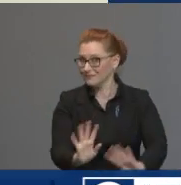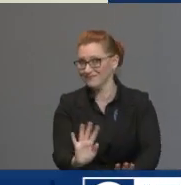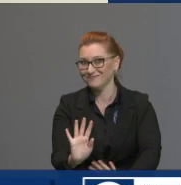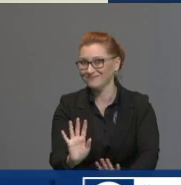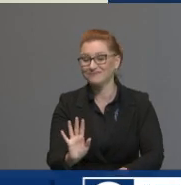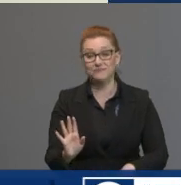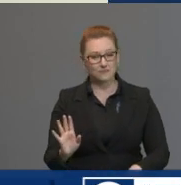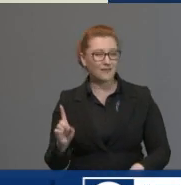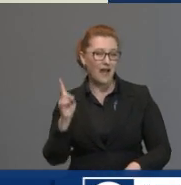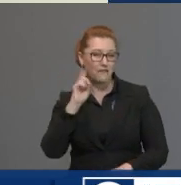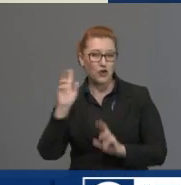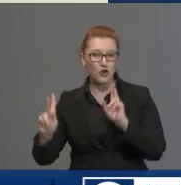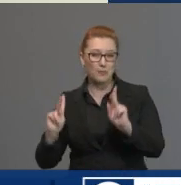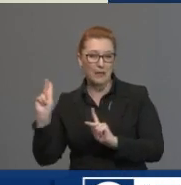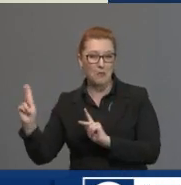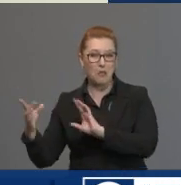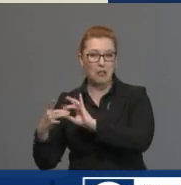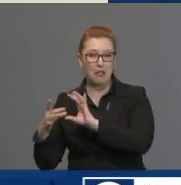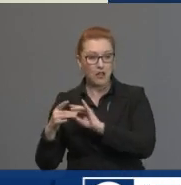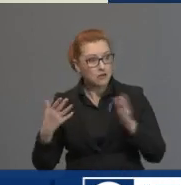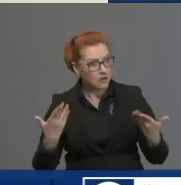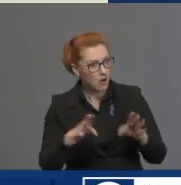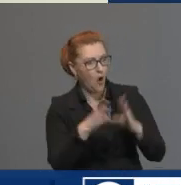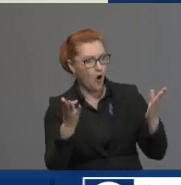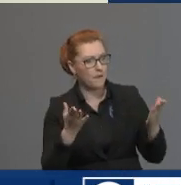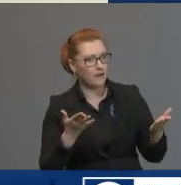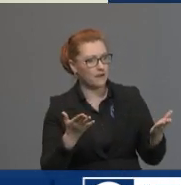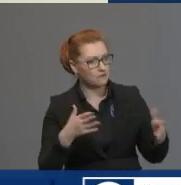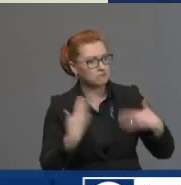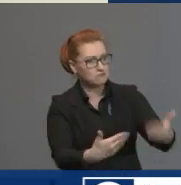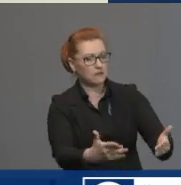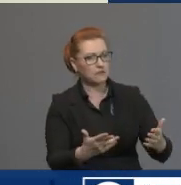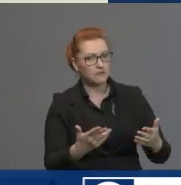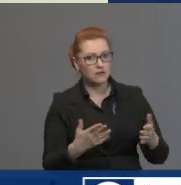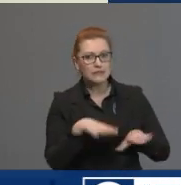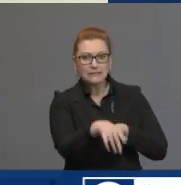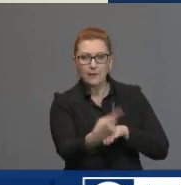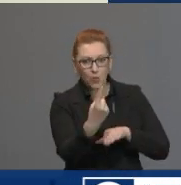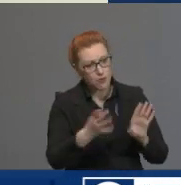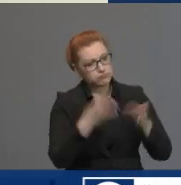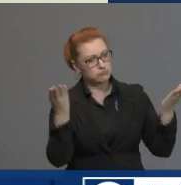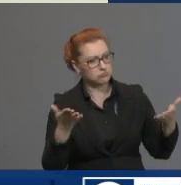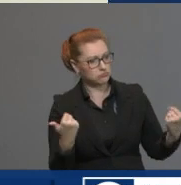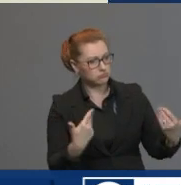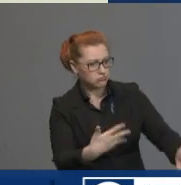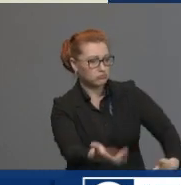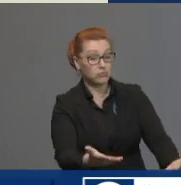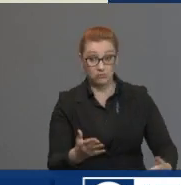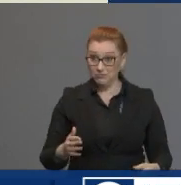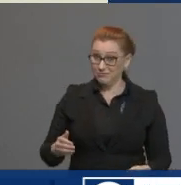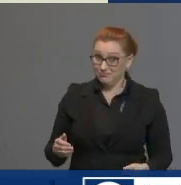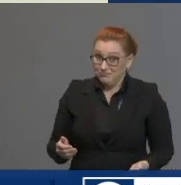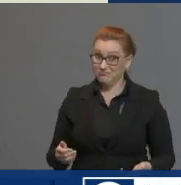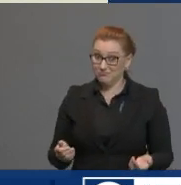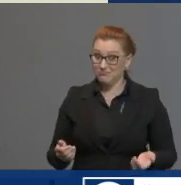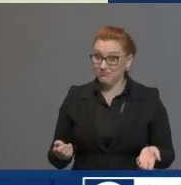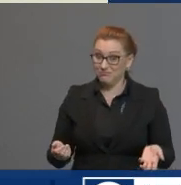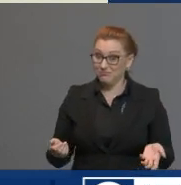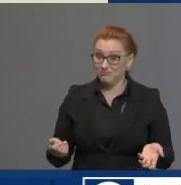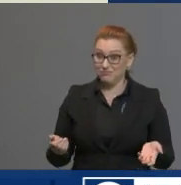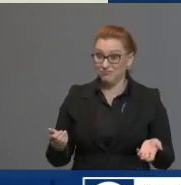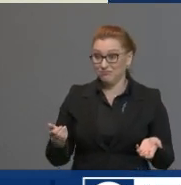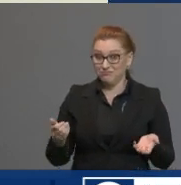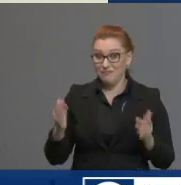people that have said, go faster, get to phase one quicker. What I wanted to do, if I could be